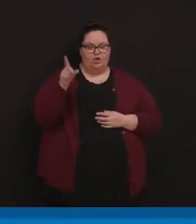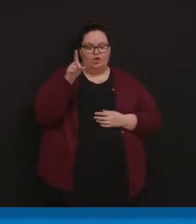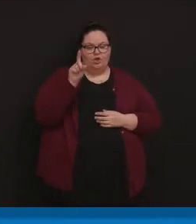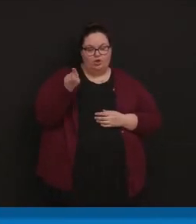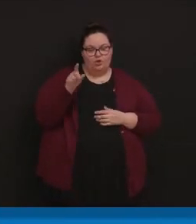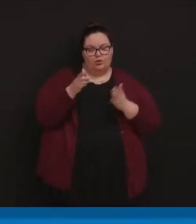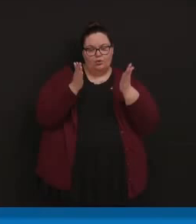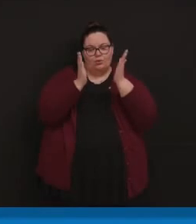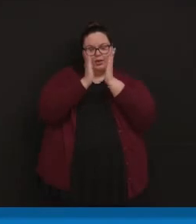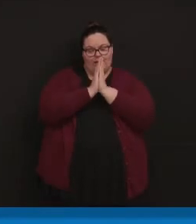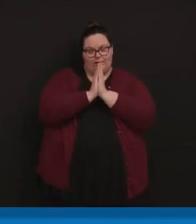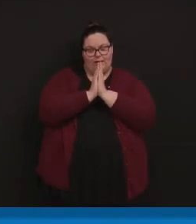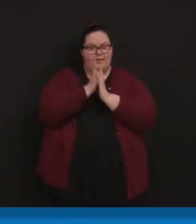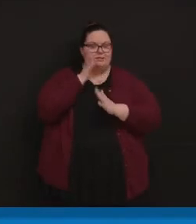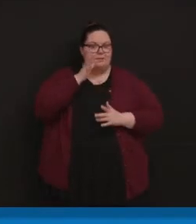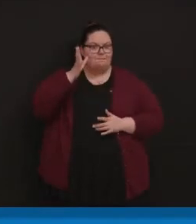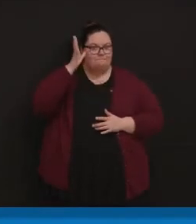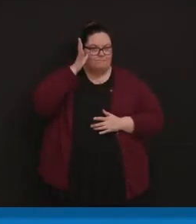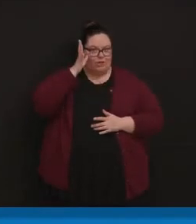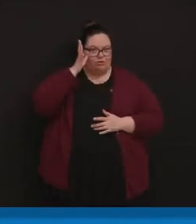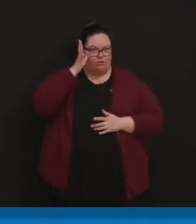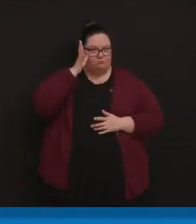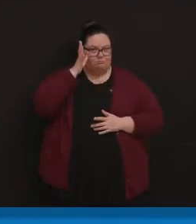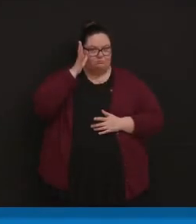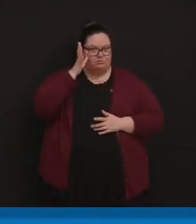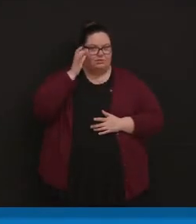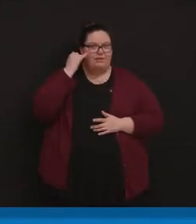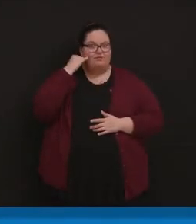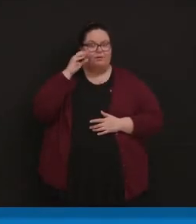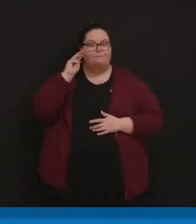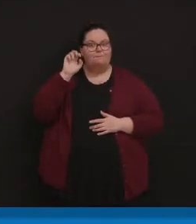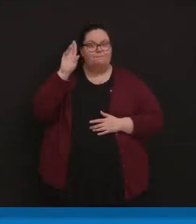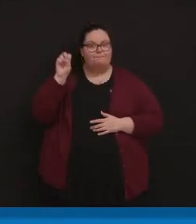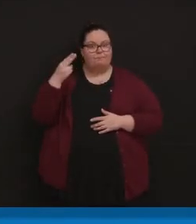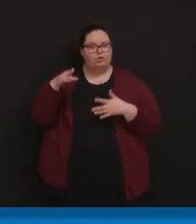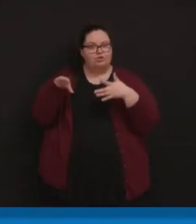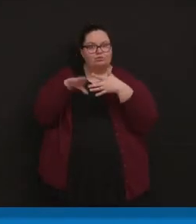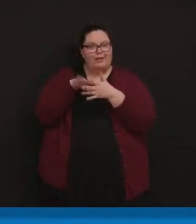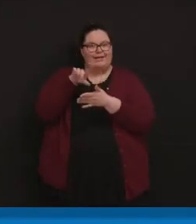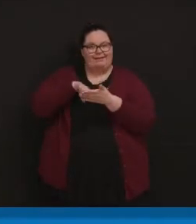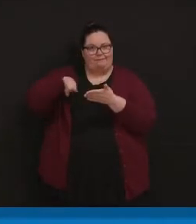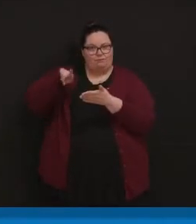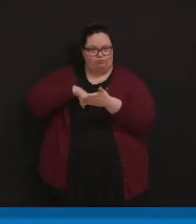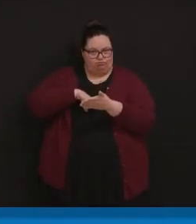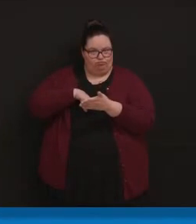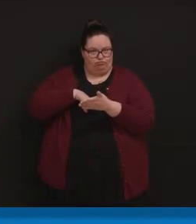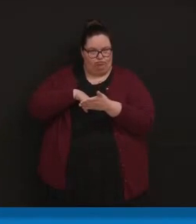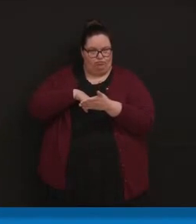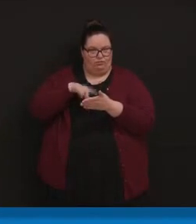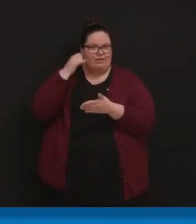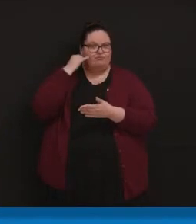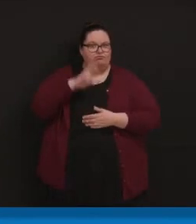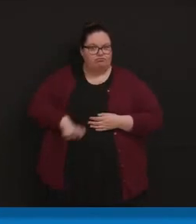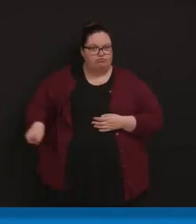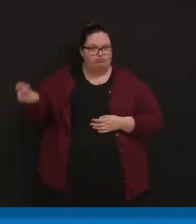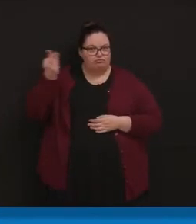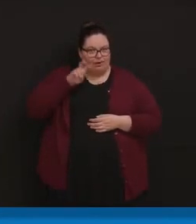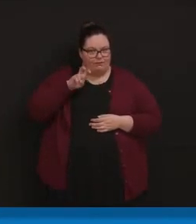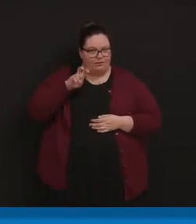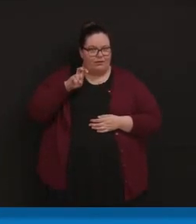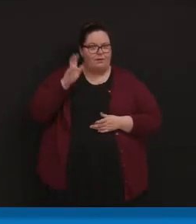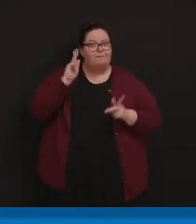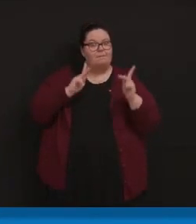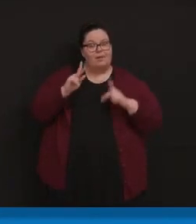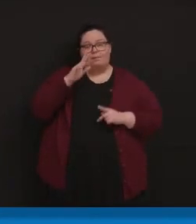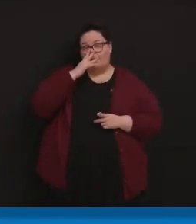or not book out of travel plans for March break. Given what Dr. Russell has said about avoiding all unnecessary travel, if